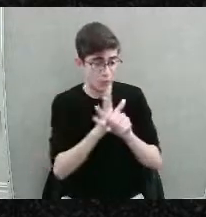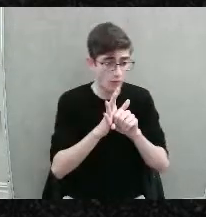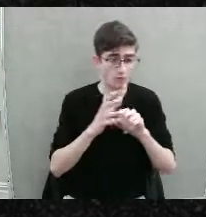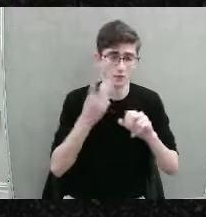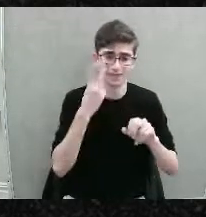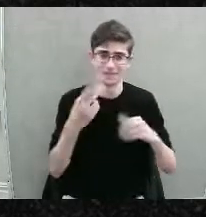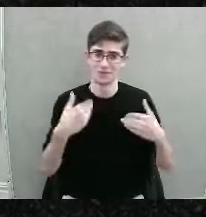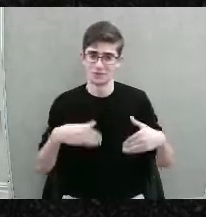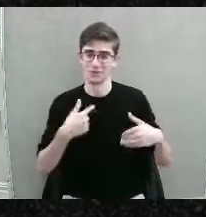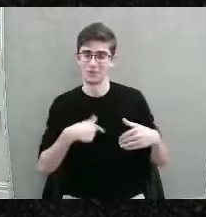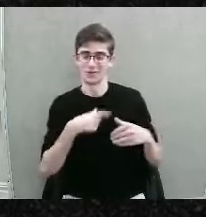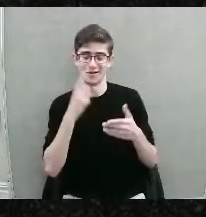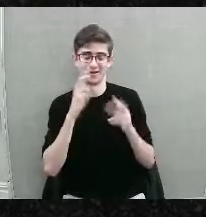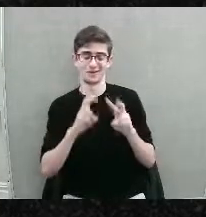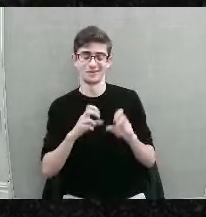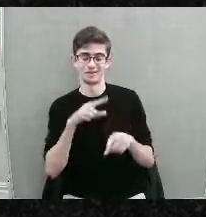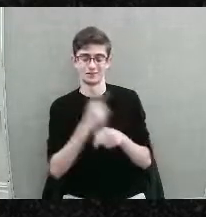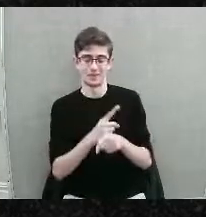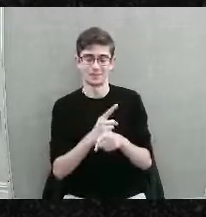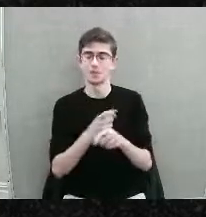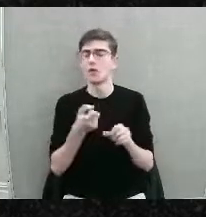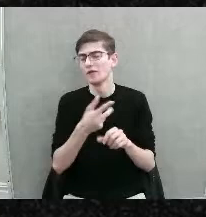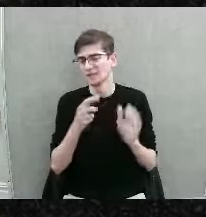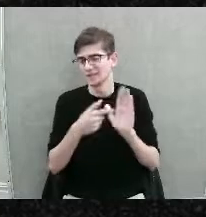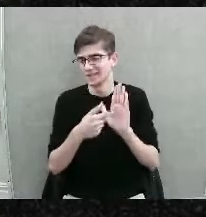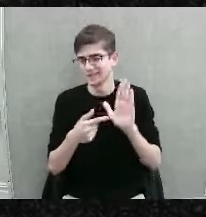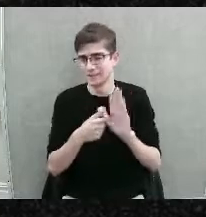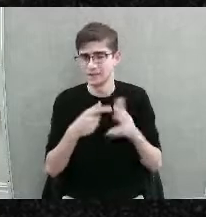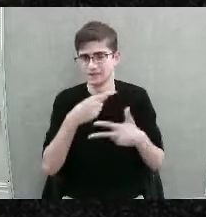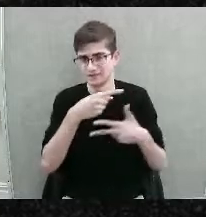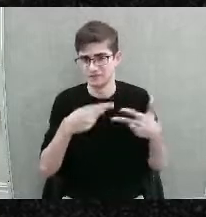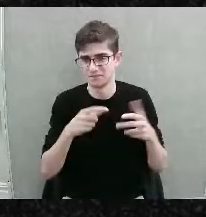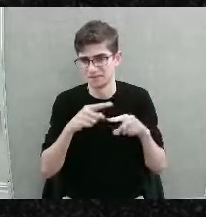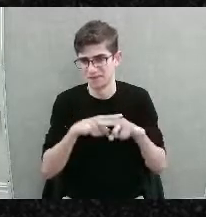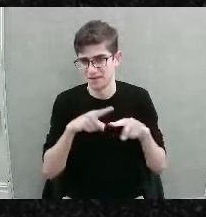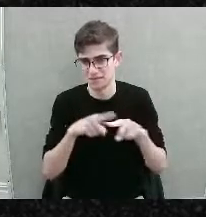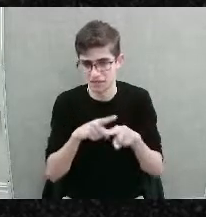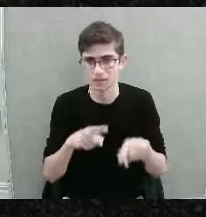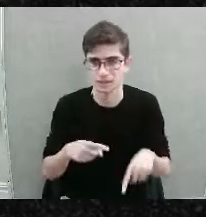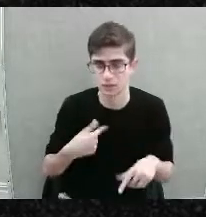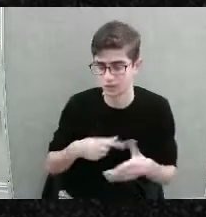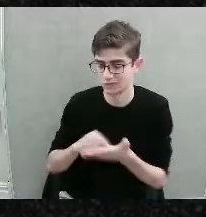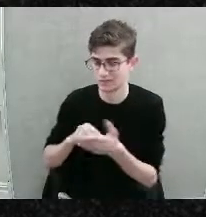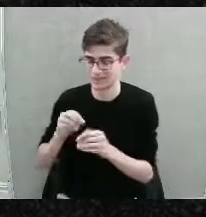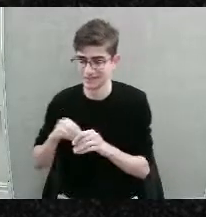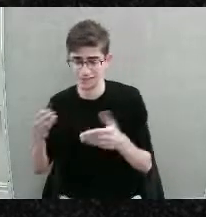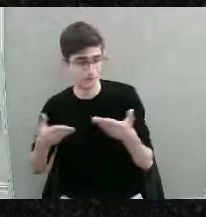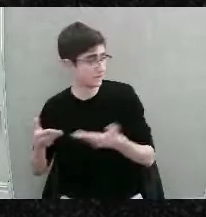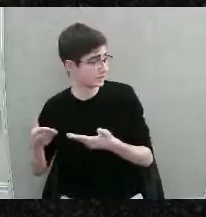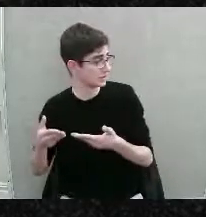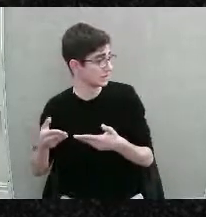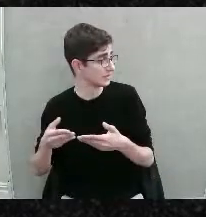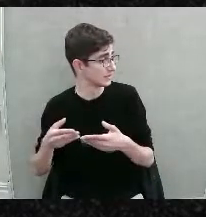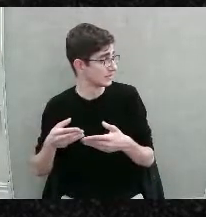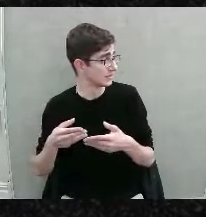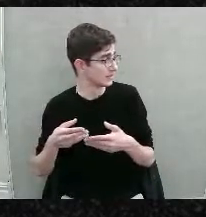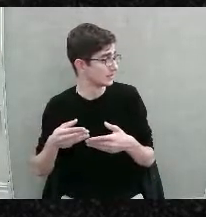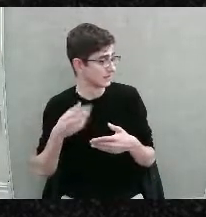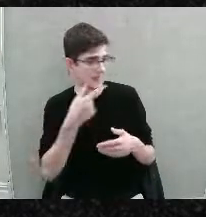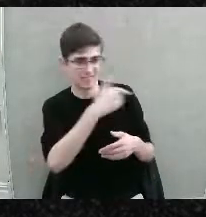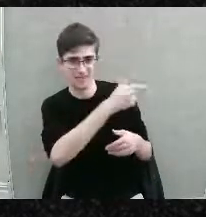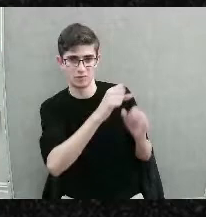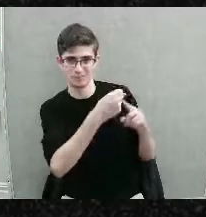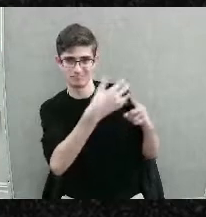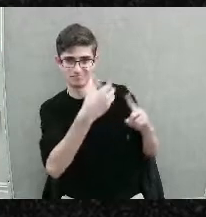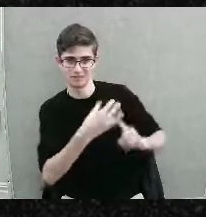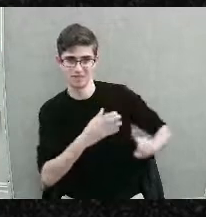a couple of examples of some of the paradoxes that we write about in the introduction, and then I'm going to turn the floor over to my colleagues to fill in some of the details from their